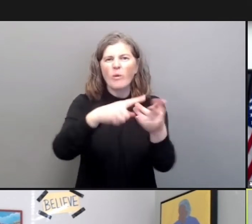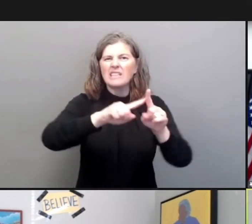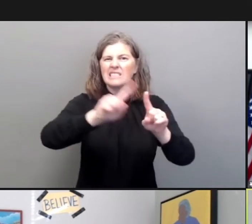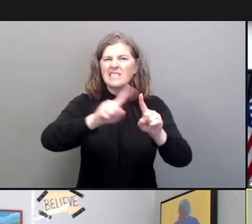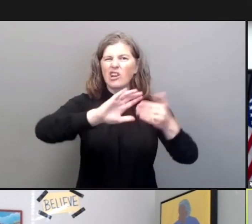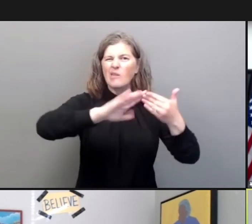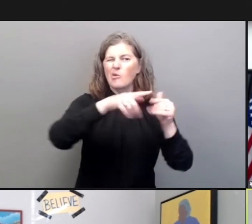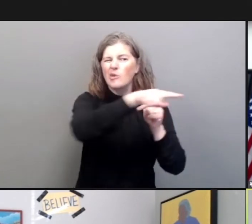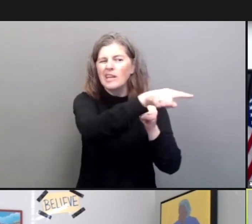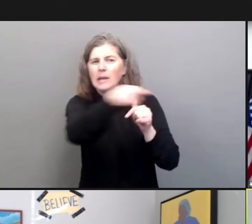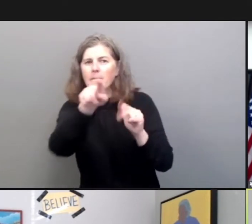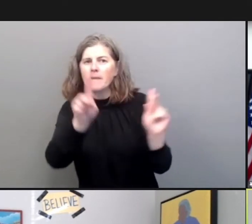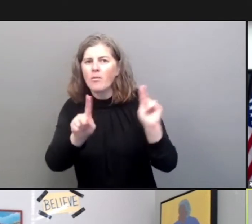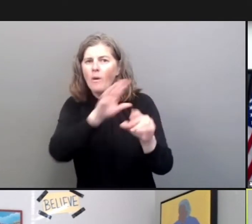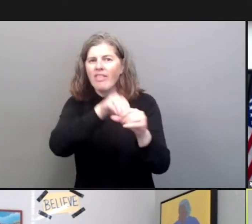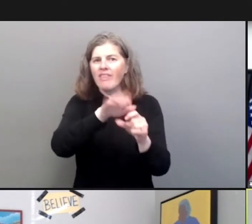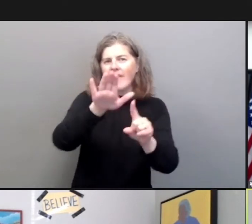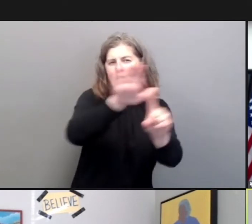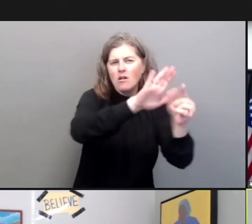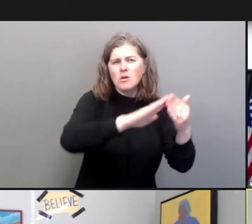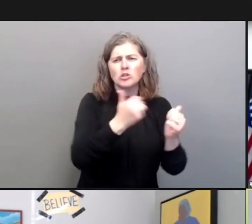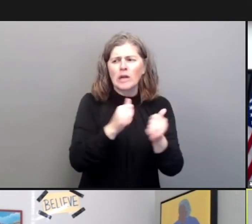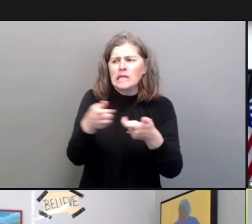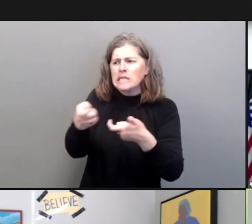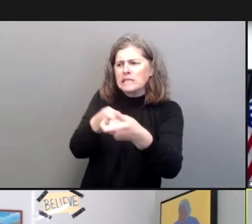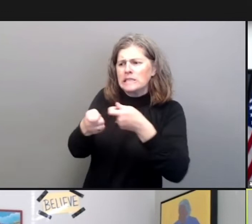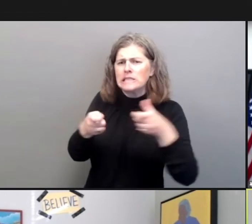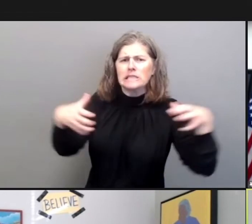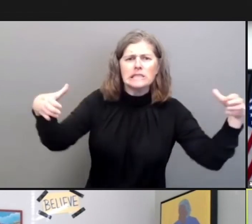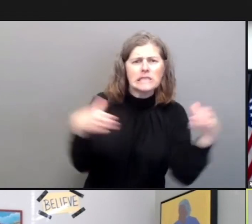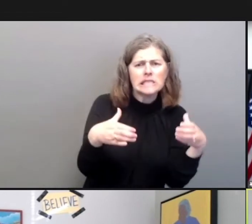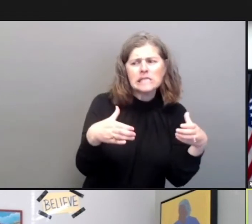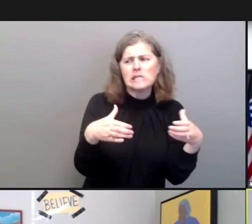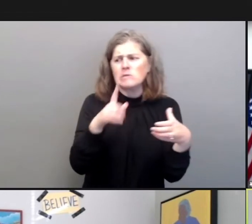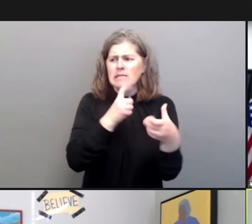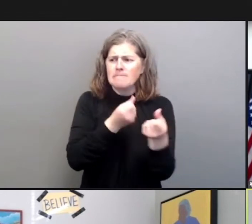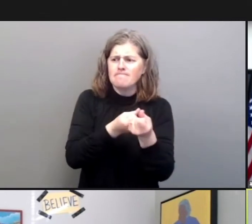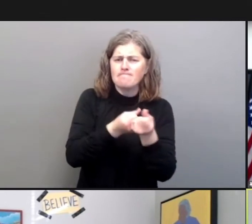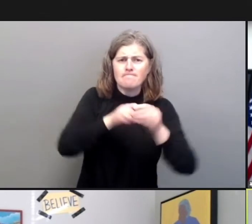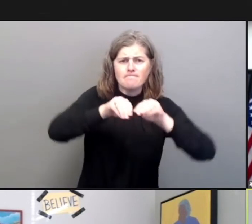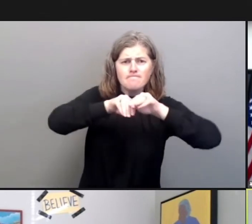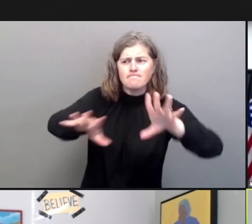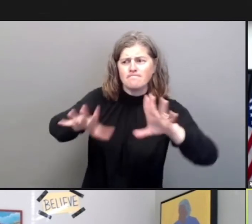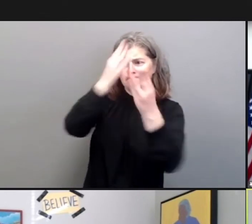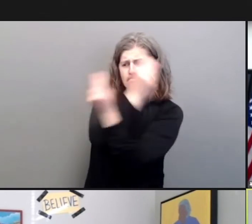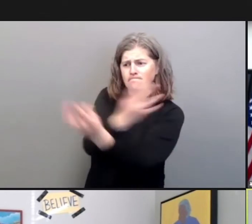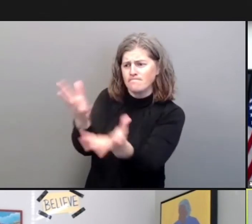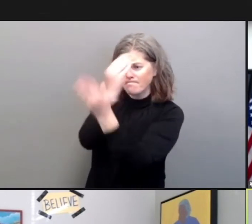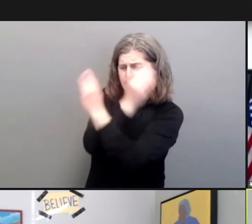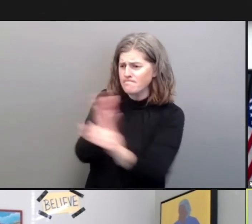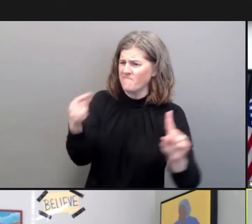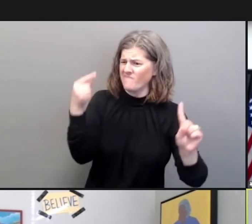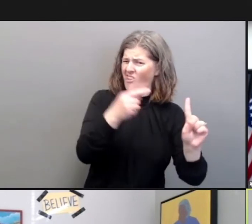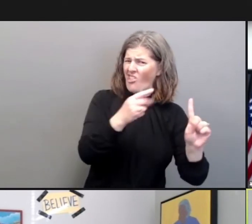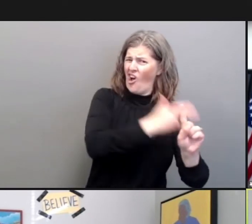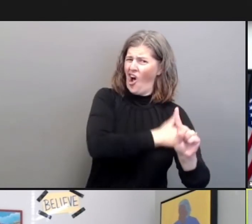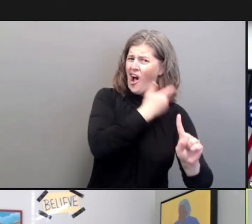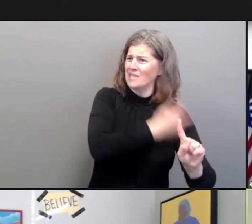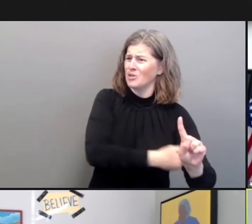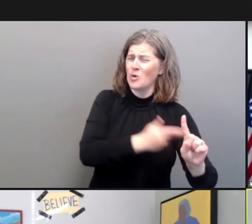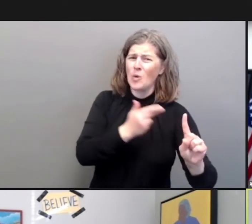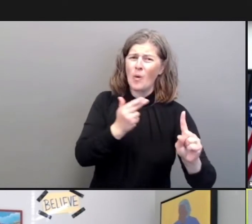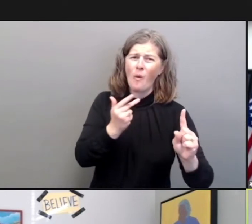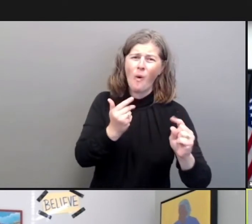community leaders to try to pull together and really get the message out that the hospital was really overwhelmed